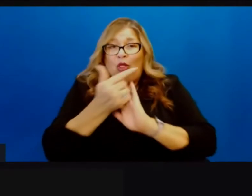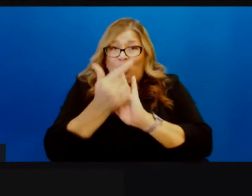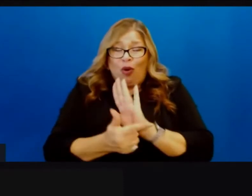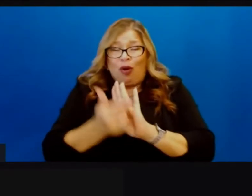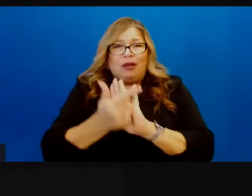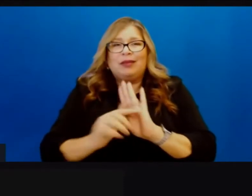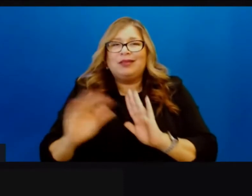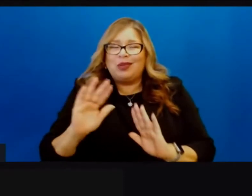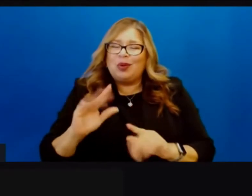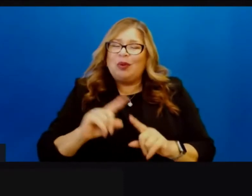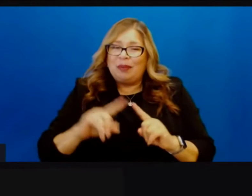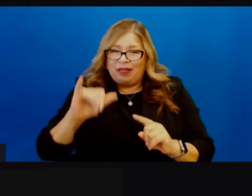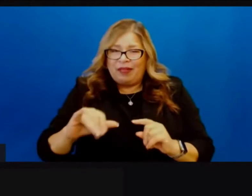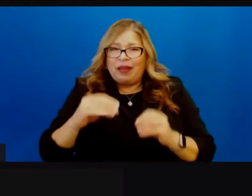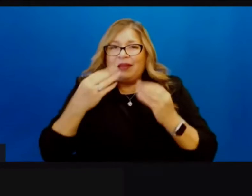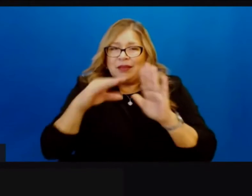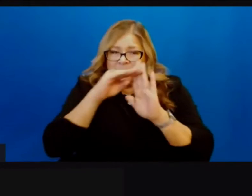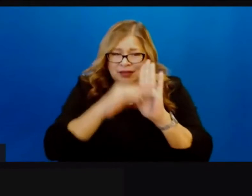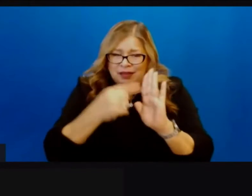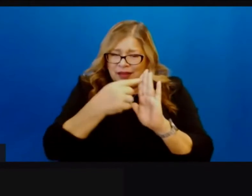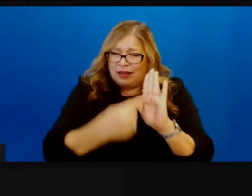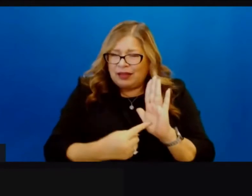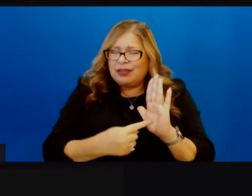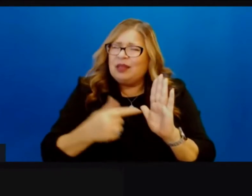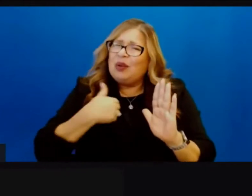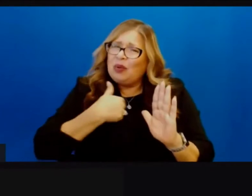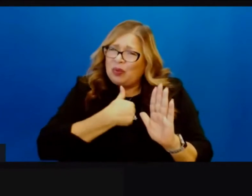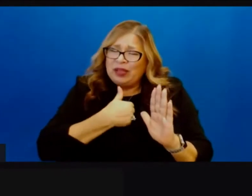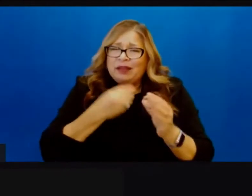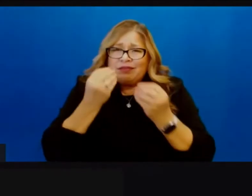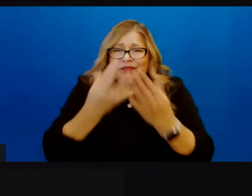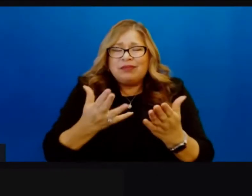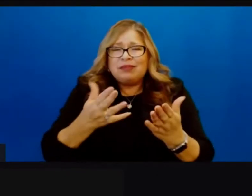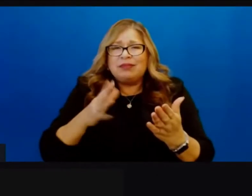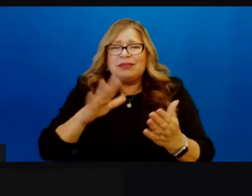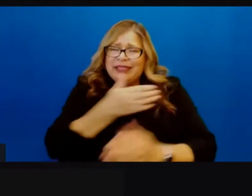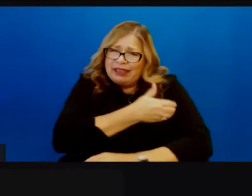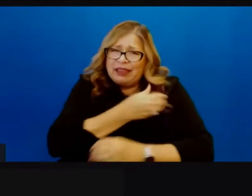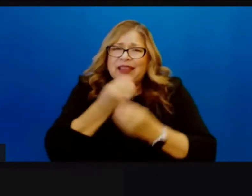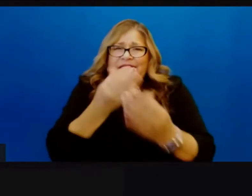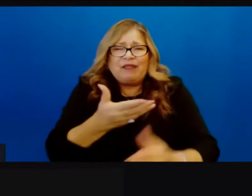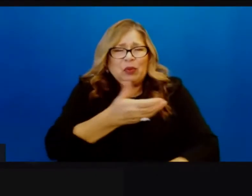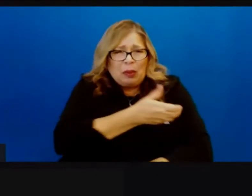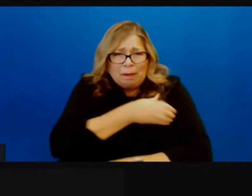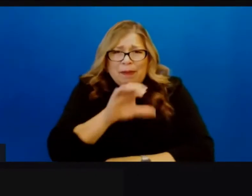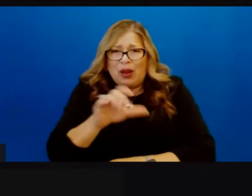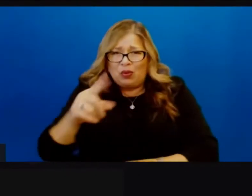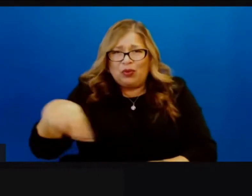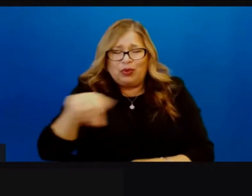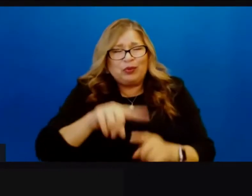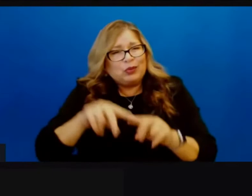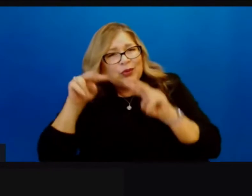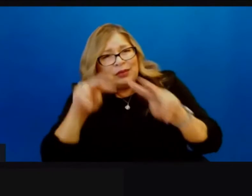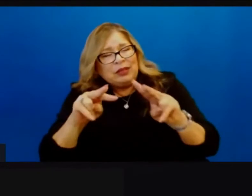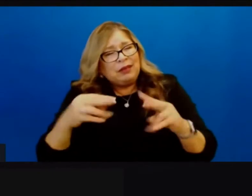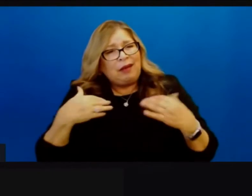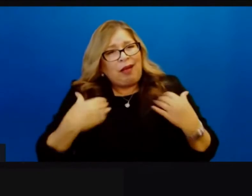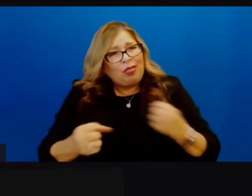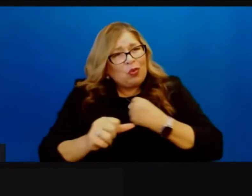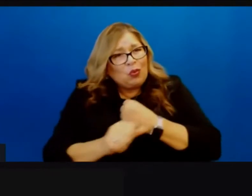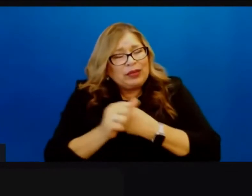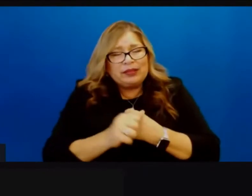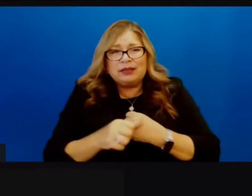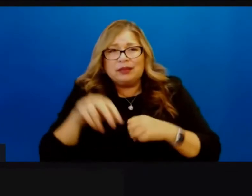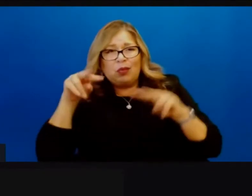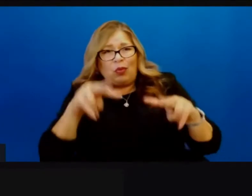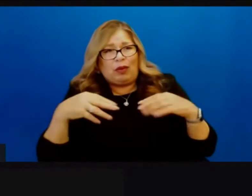one that empowers communities to pay attention to the health risks and health factors that might drive that decision.